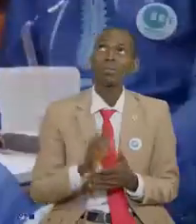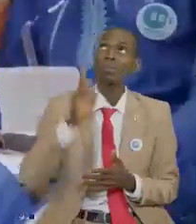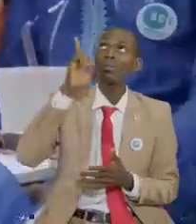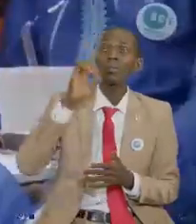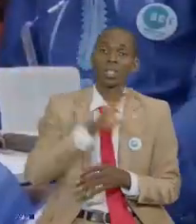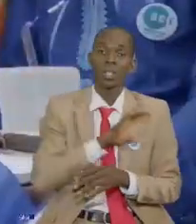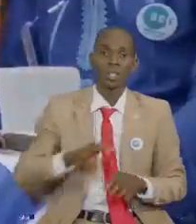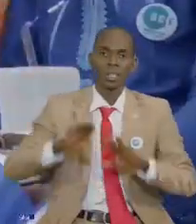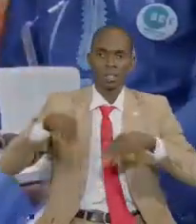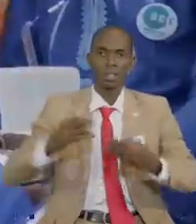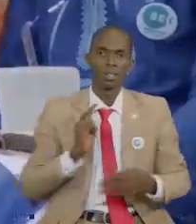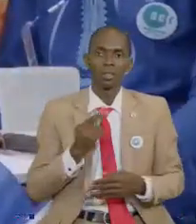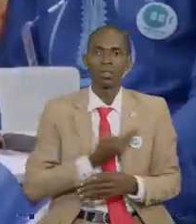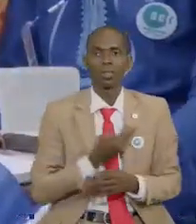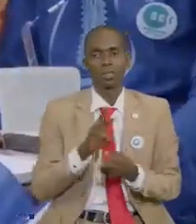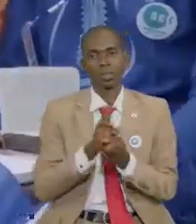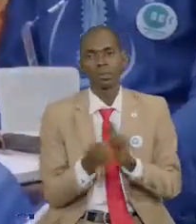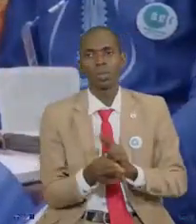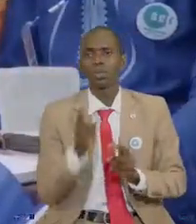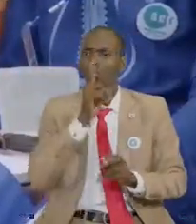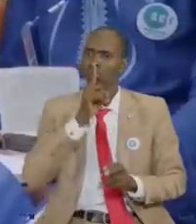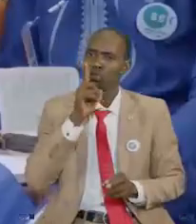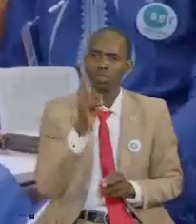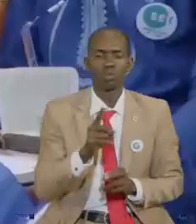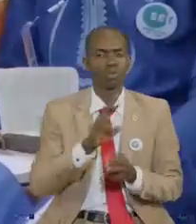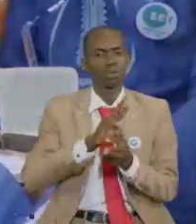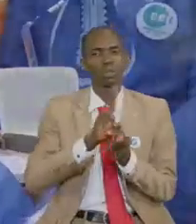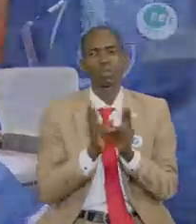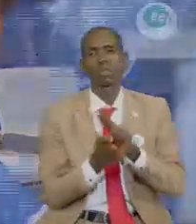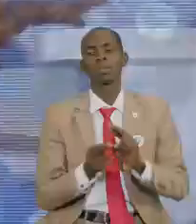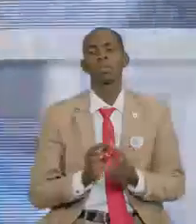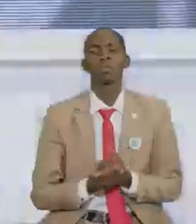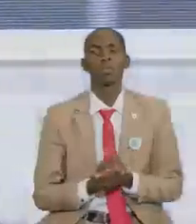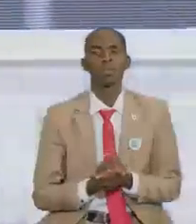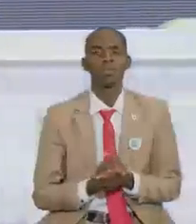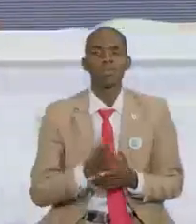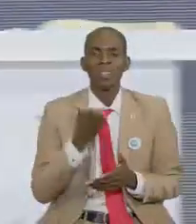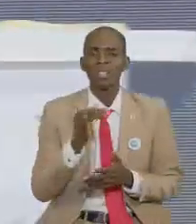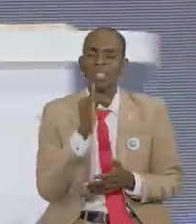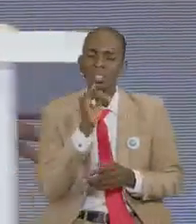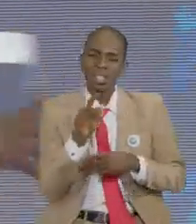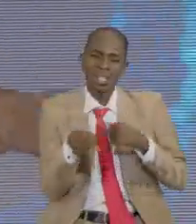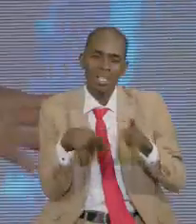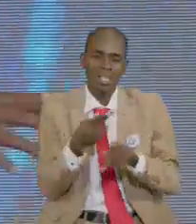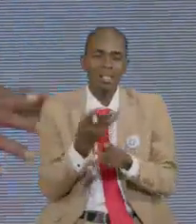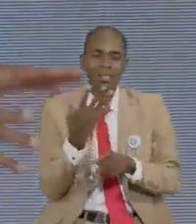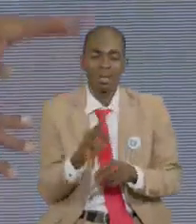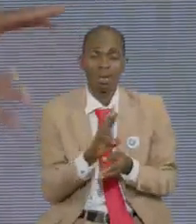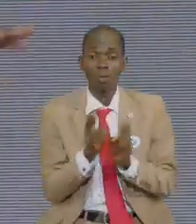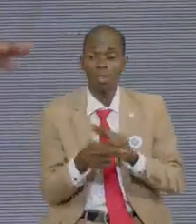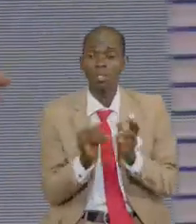repentance. Genuine repentance. That's the kind of repentance that is fake,